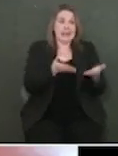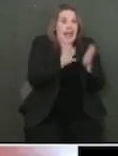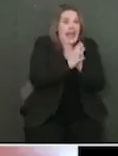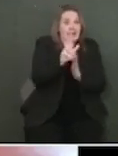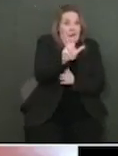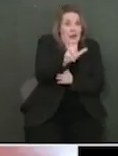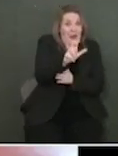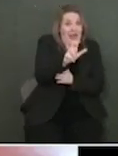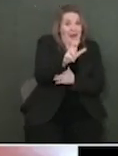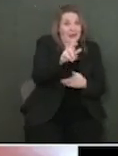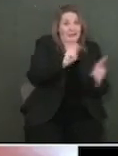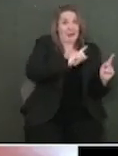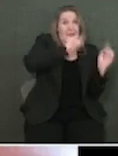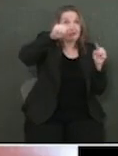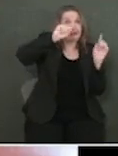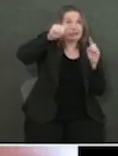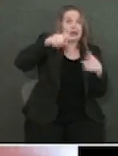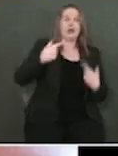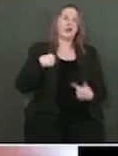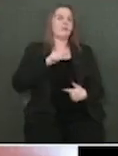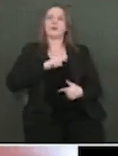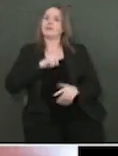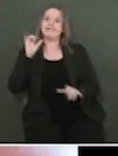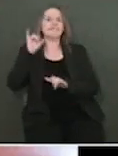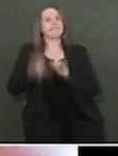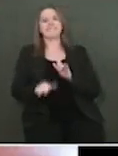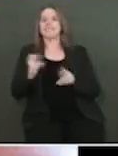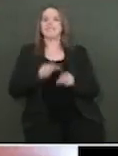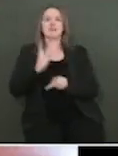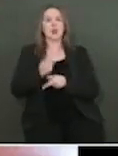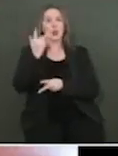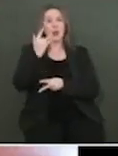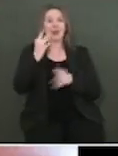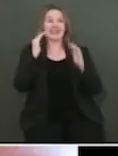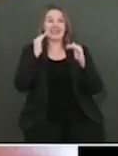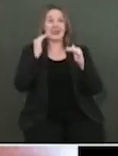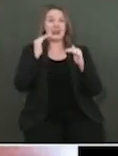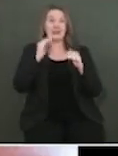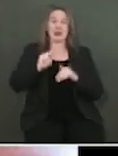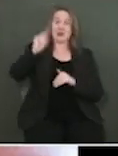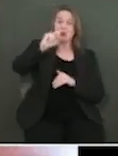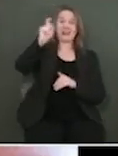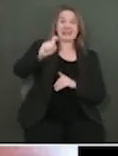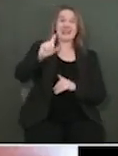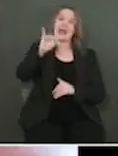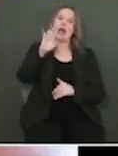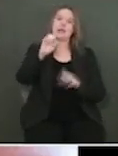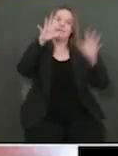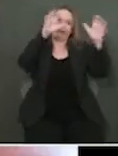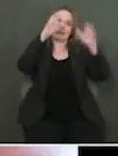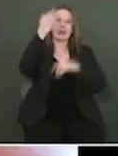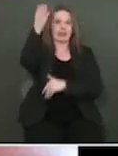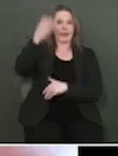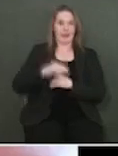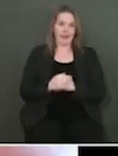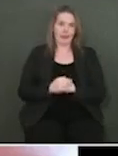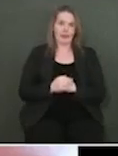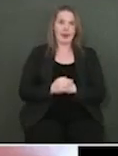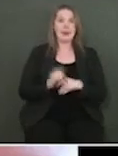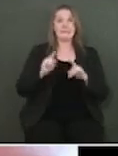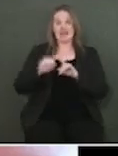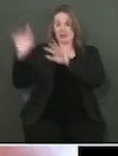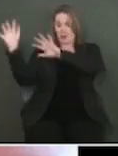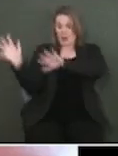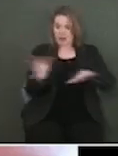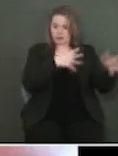they're anticipating having to deal with an ice event up in North Texas. Certainly the wind is, as I stated, because of all